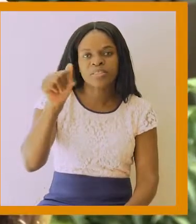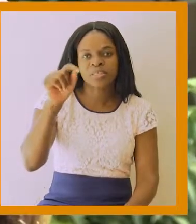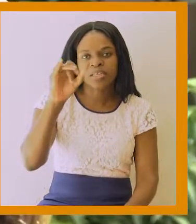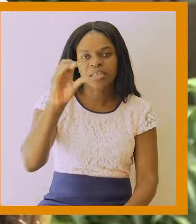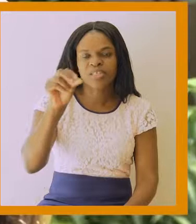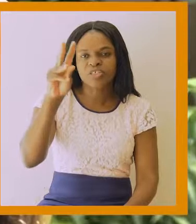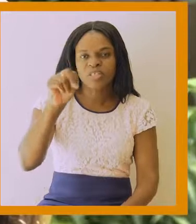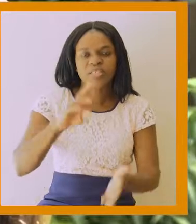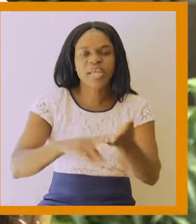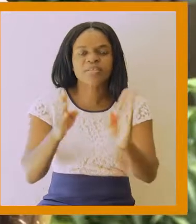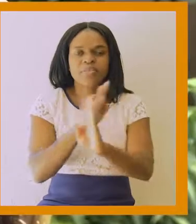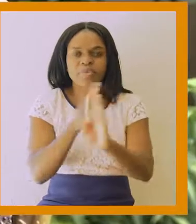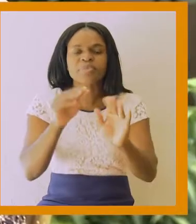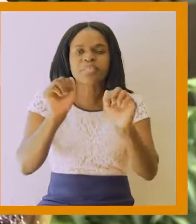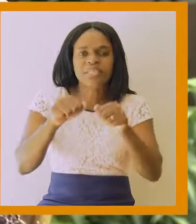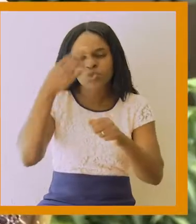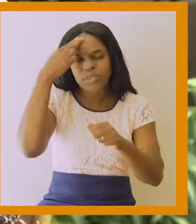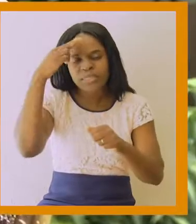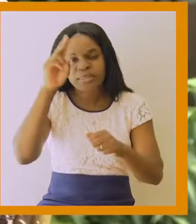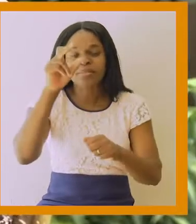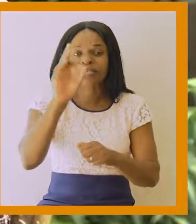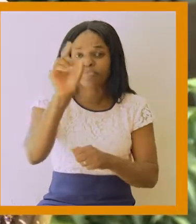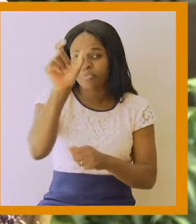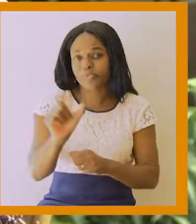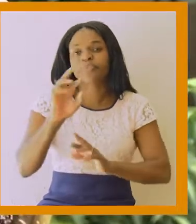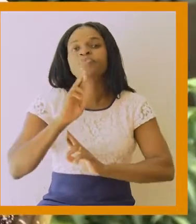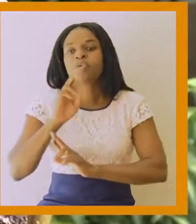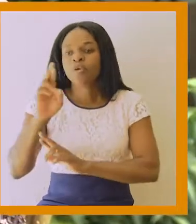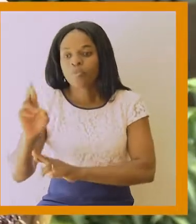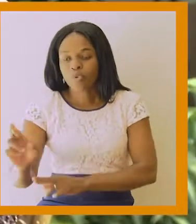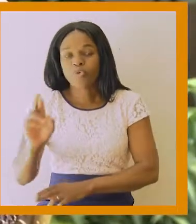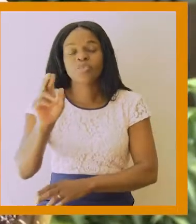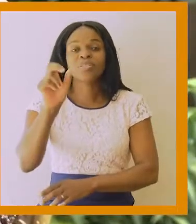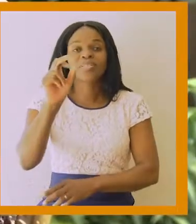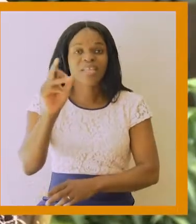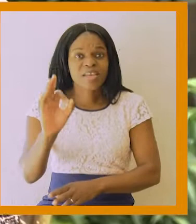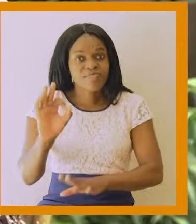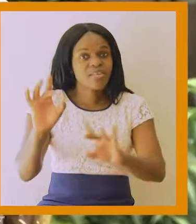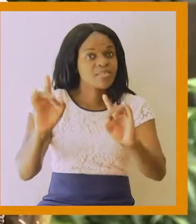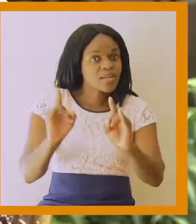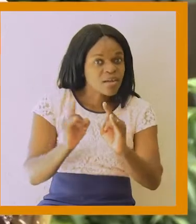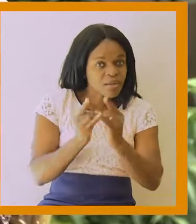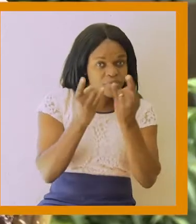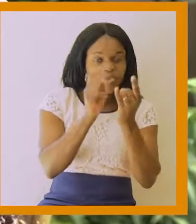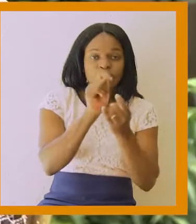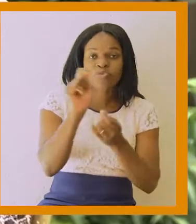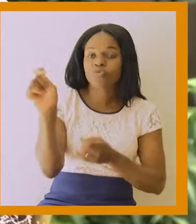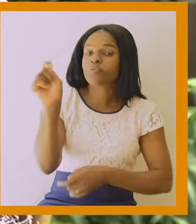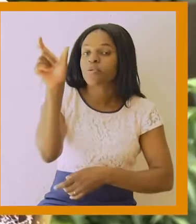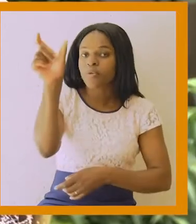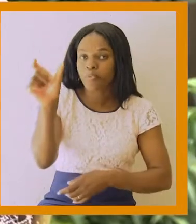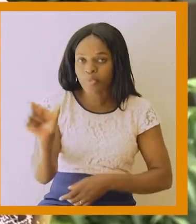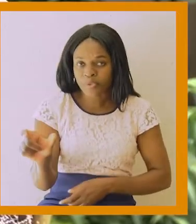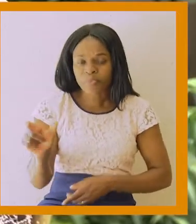abuse. We do understand the importance of reporting once that happens to an individual,